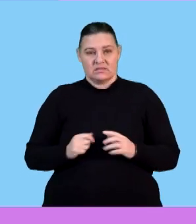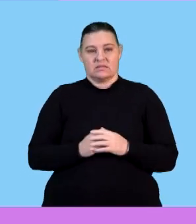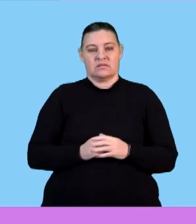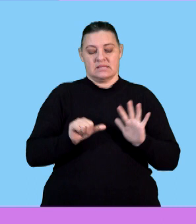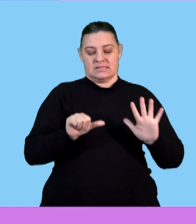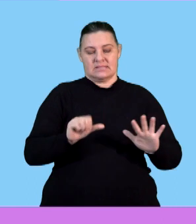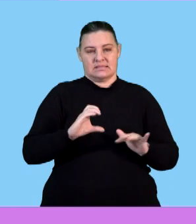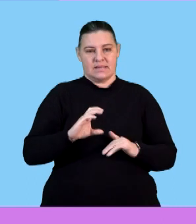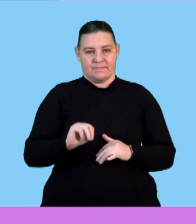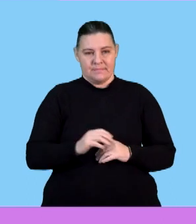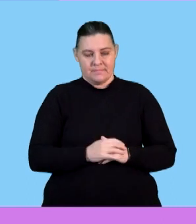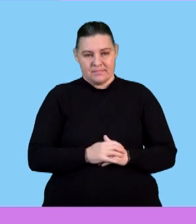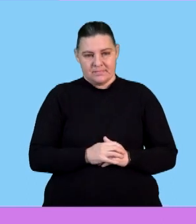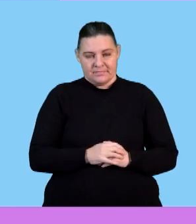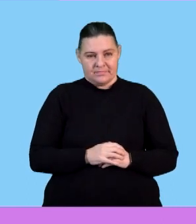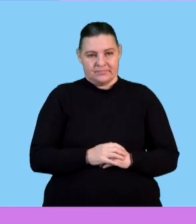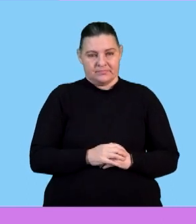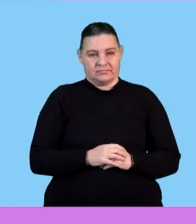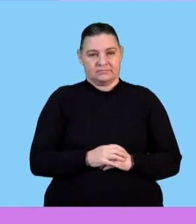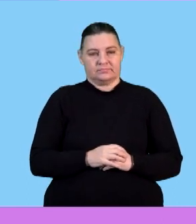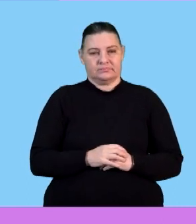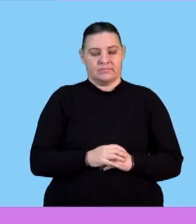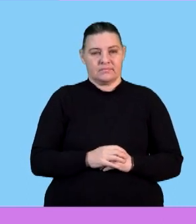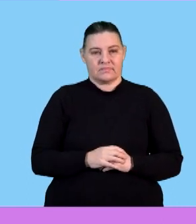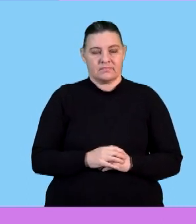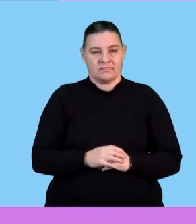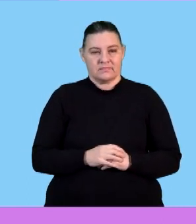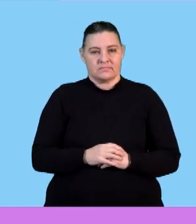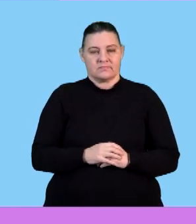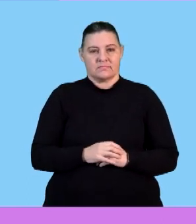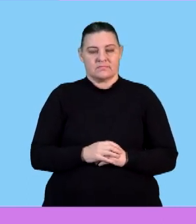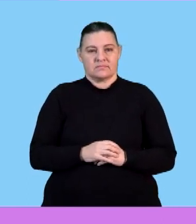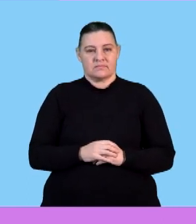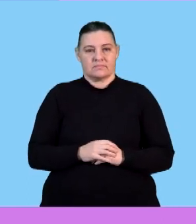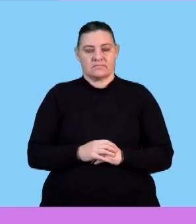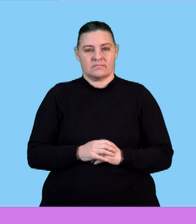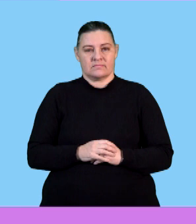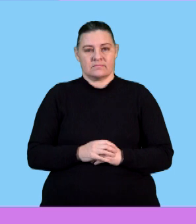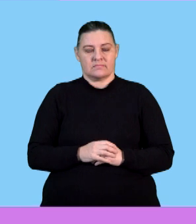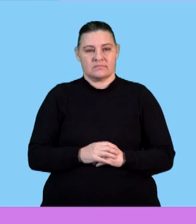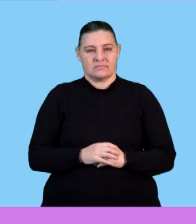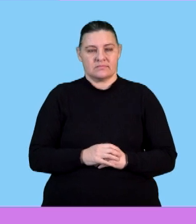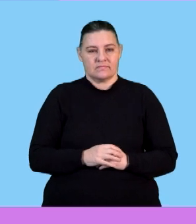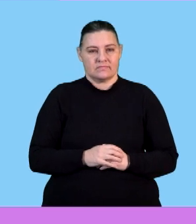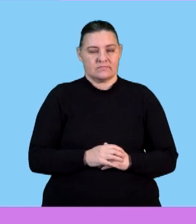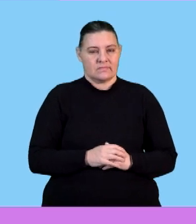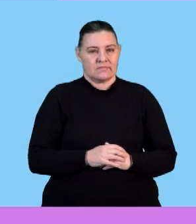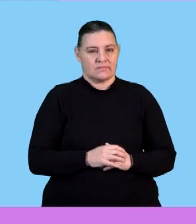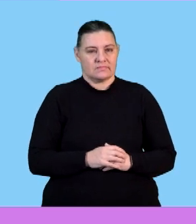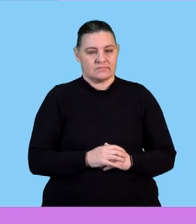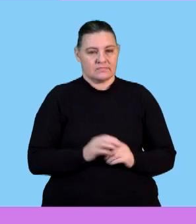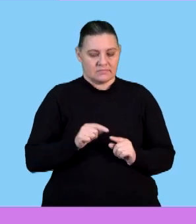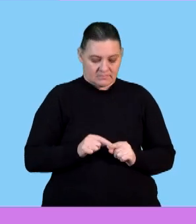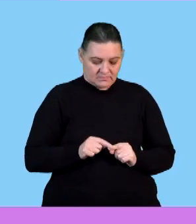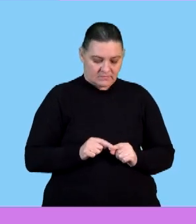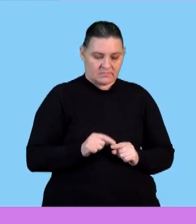be 6 centimeters. Right, we're getting there. This piece here